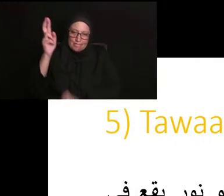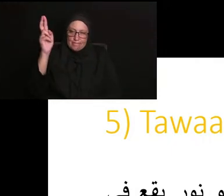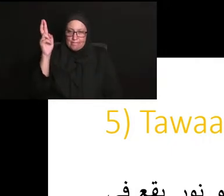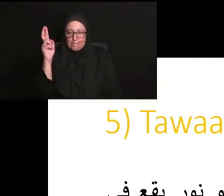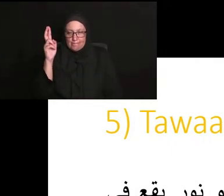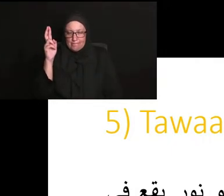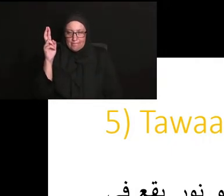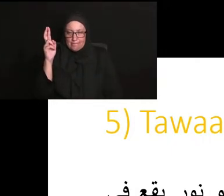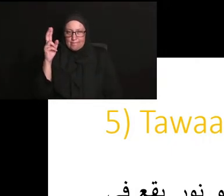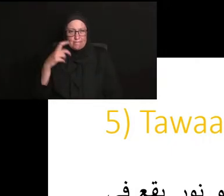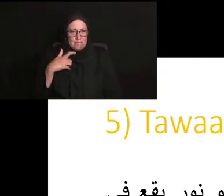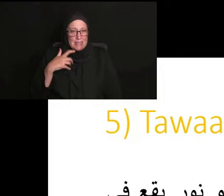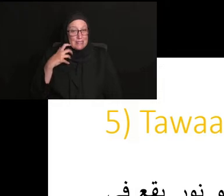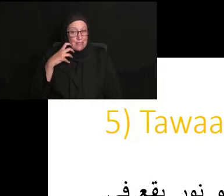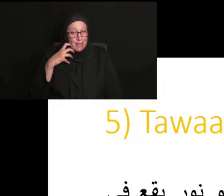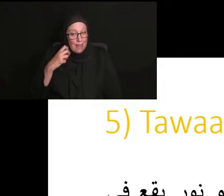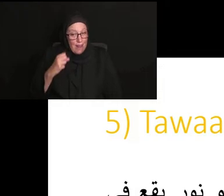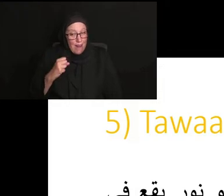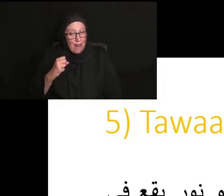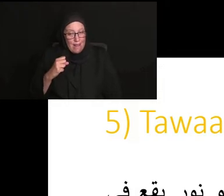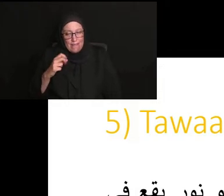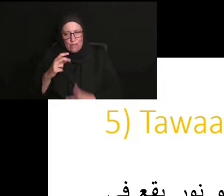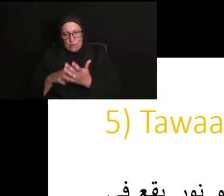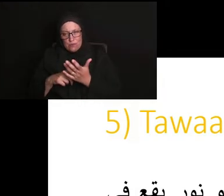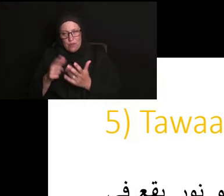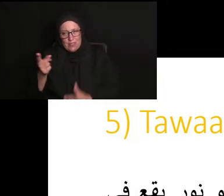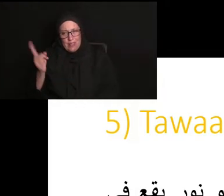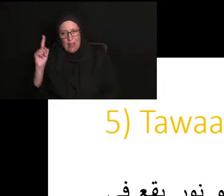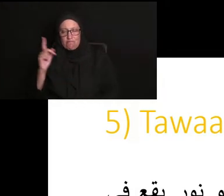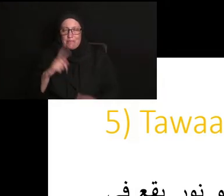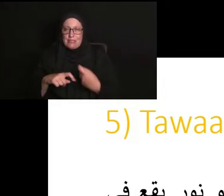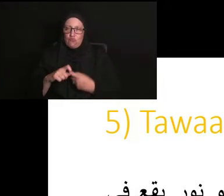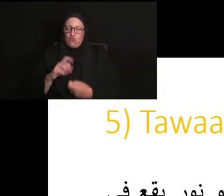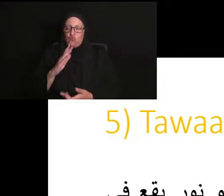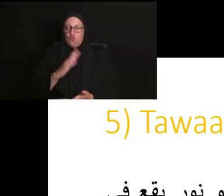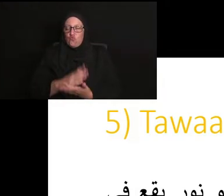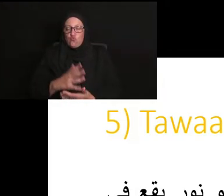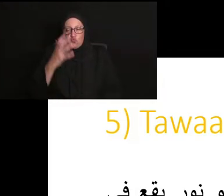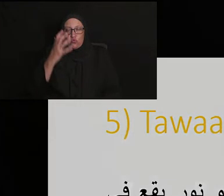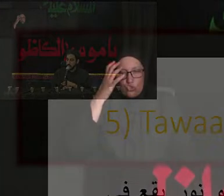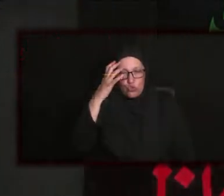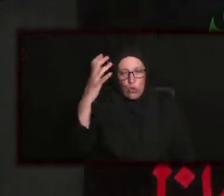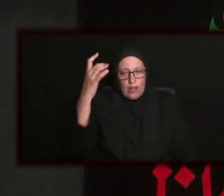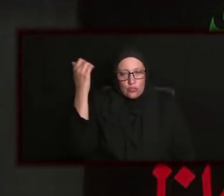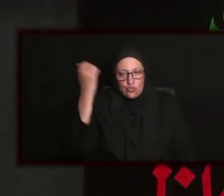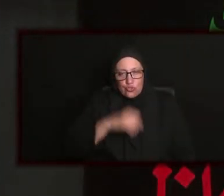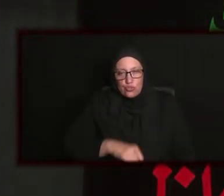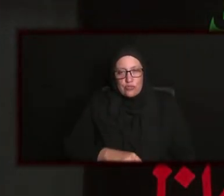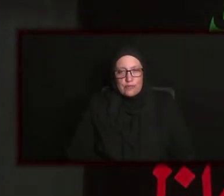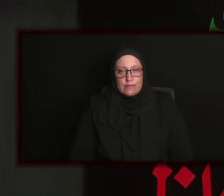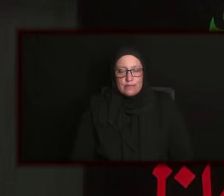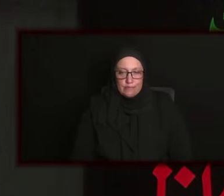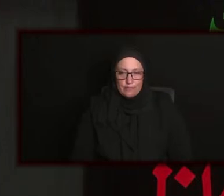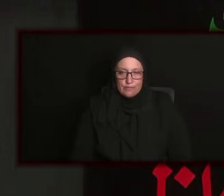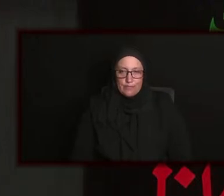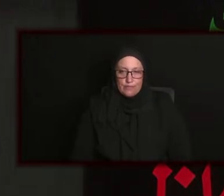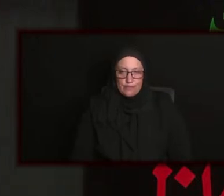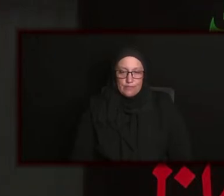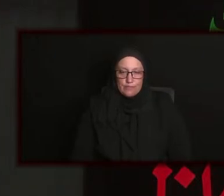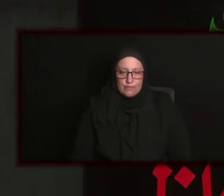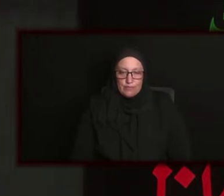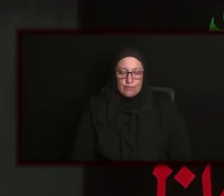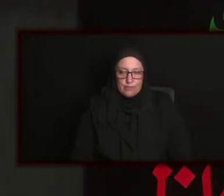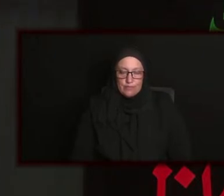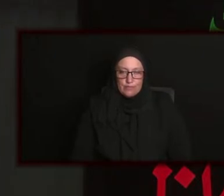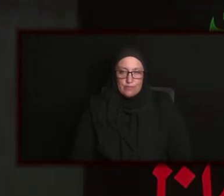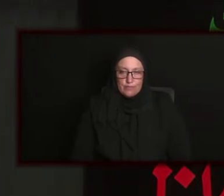Abdullah, then you will have true knowledge. But my point here is that we need to